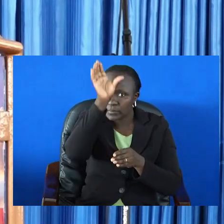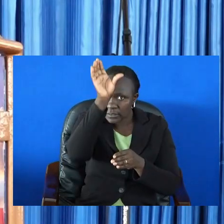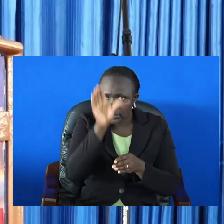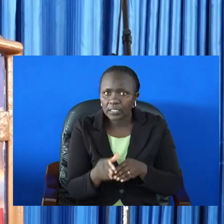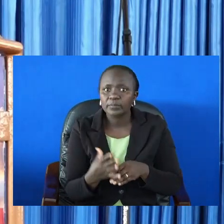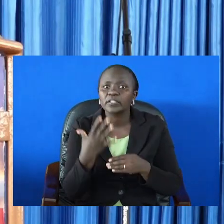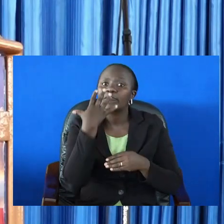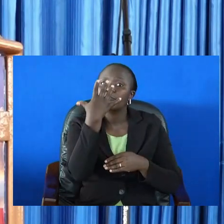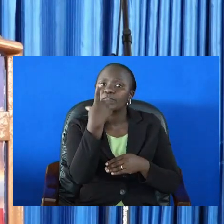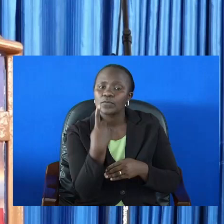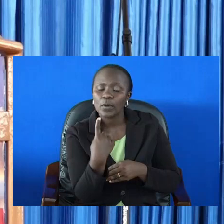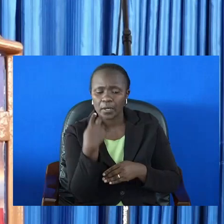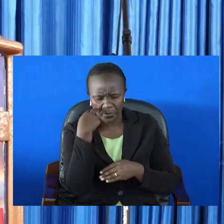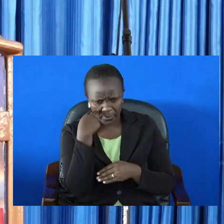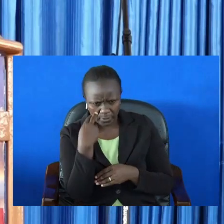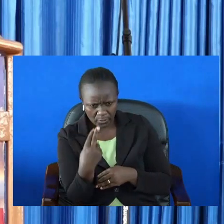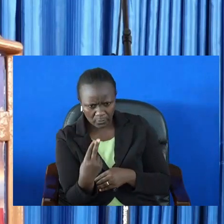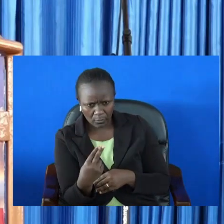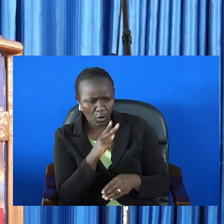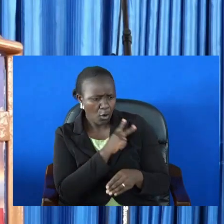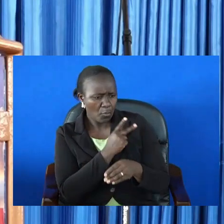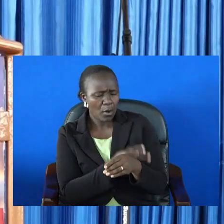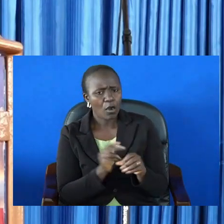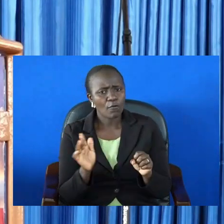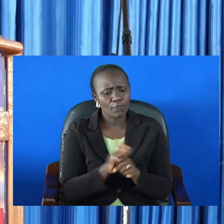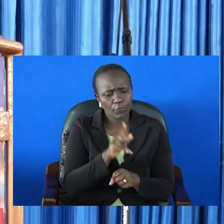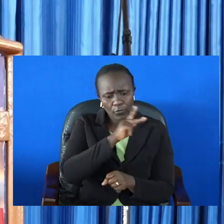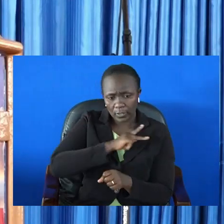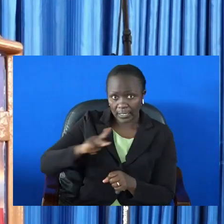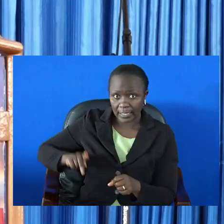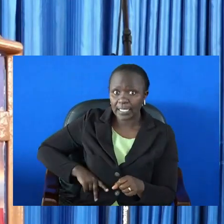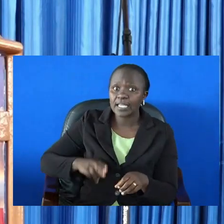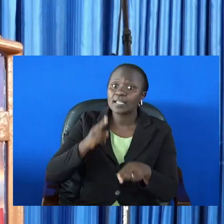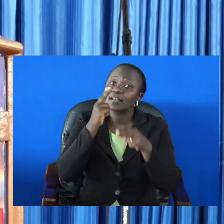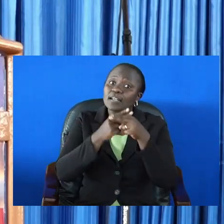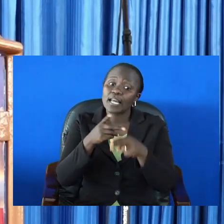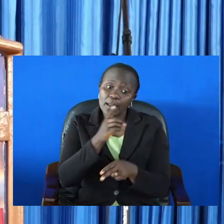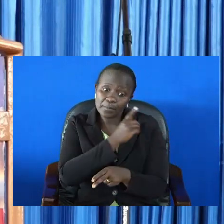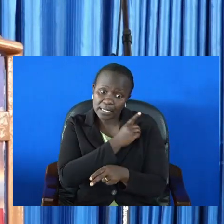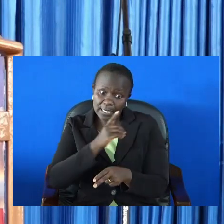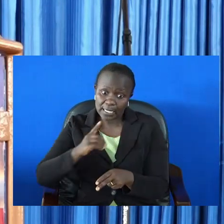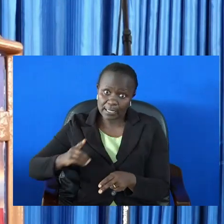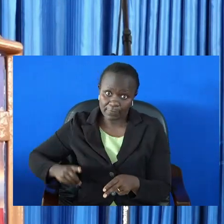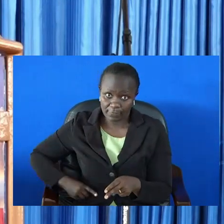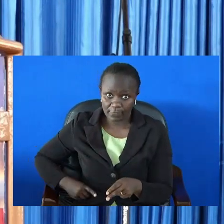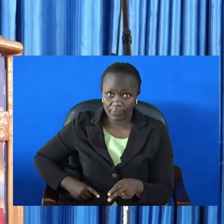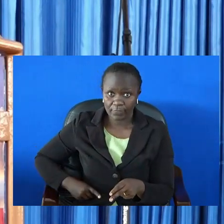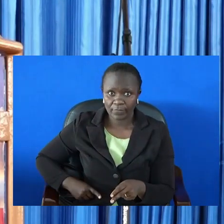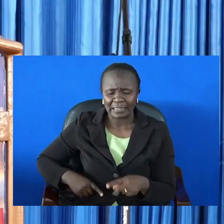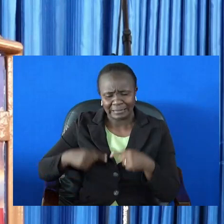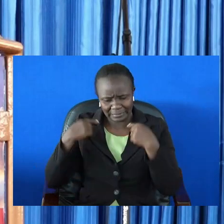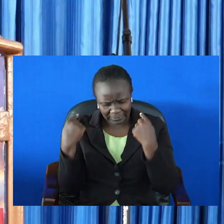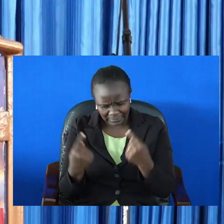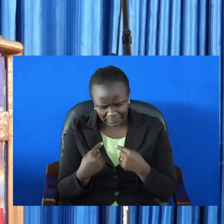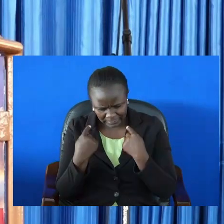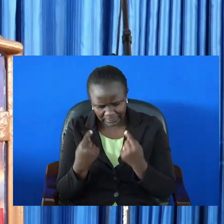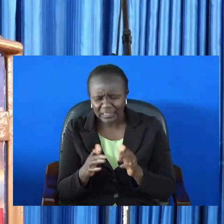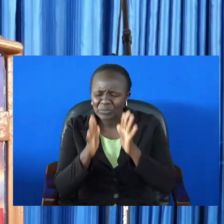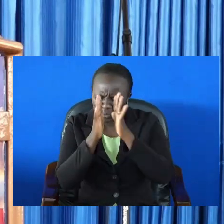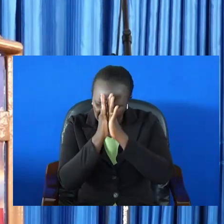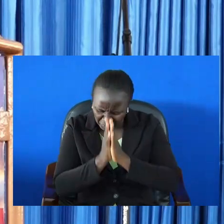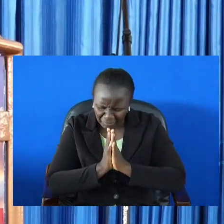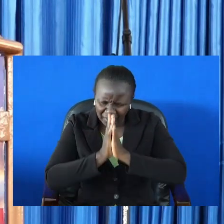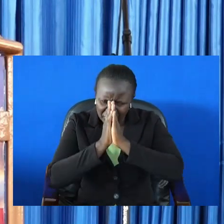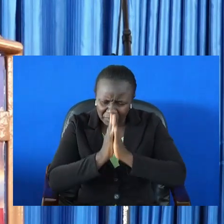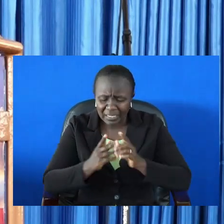51, we saw a very powerful king by the name David, who had sinned, and he was praying a prayer of